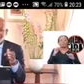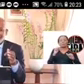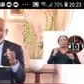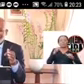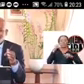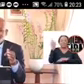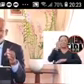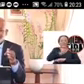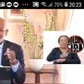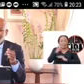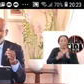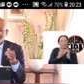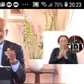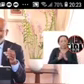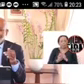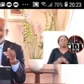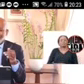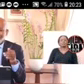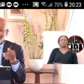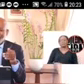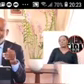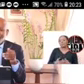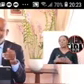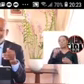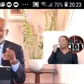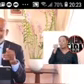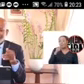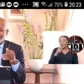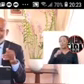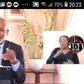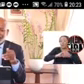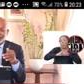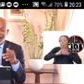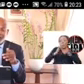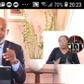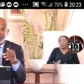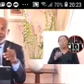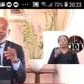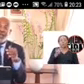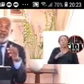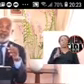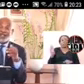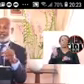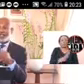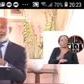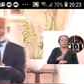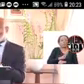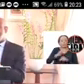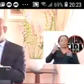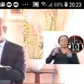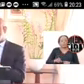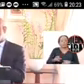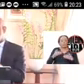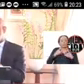you. If you are an owner, operator, or employee of a business or an establishment, which